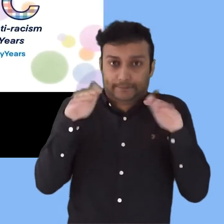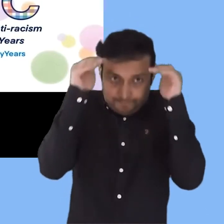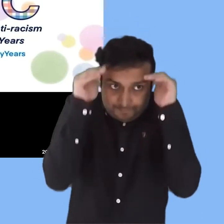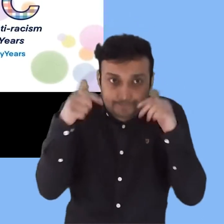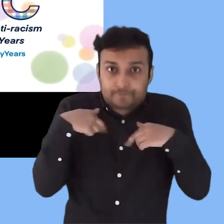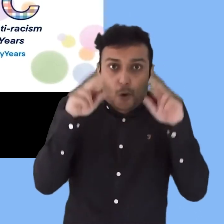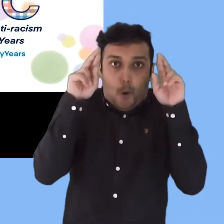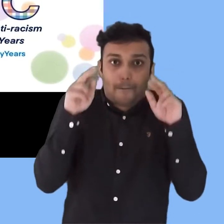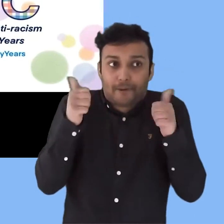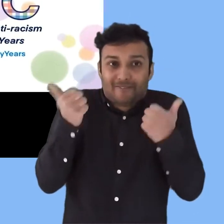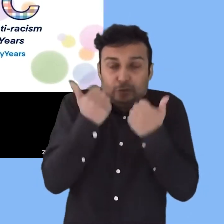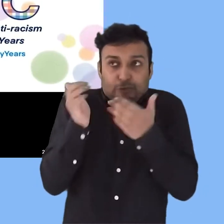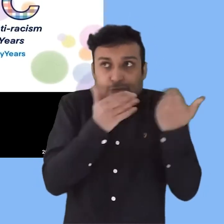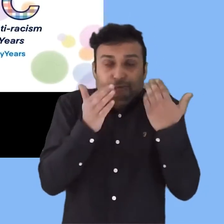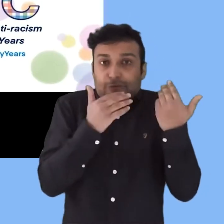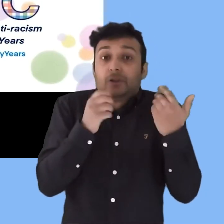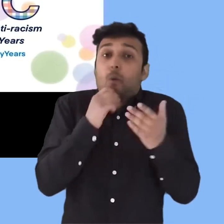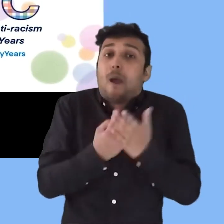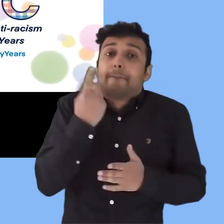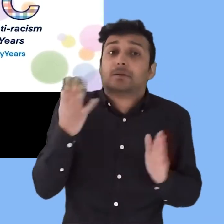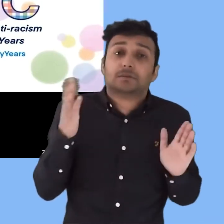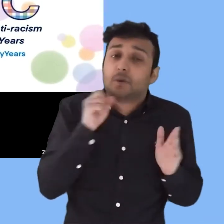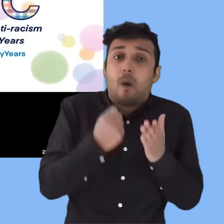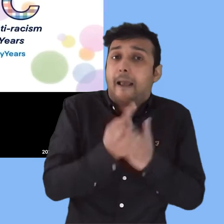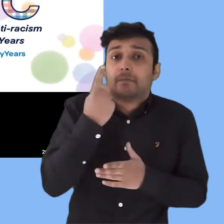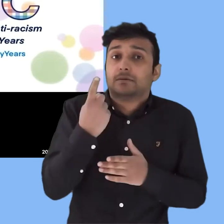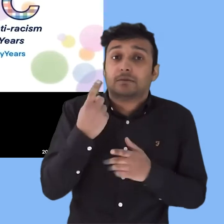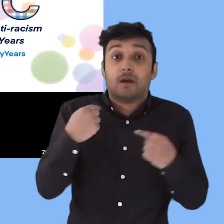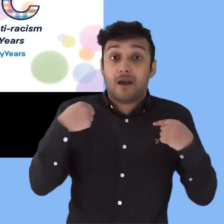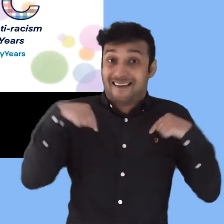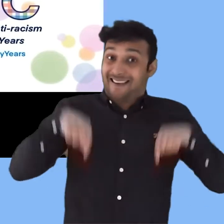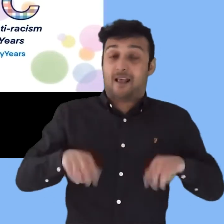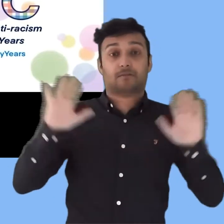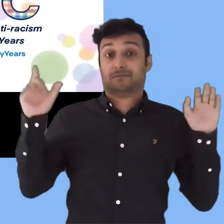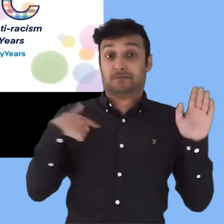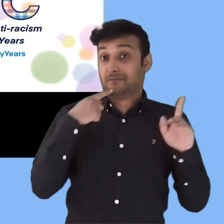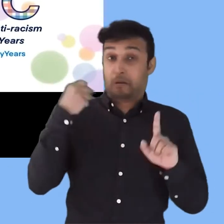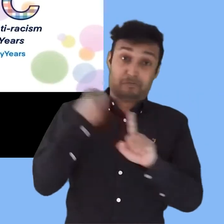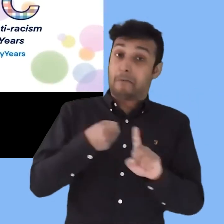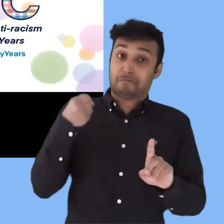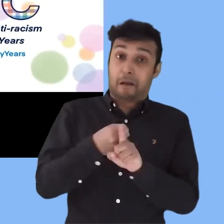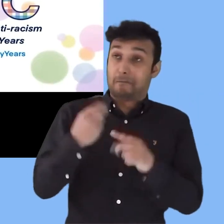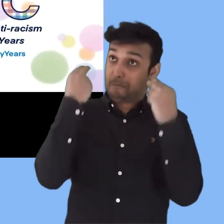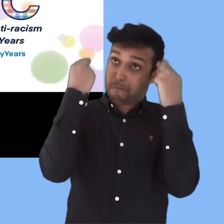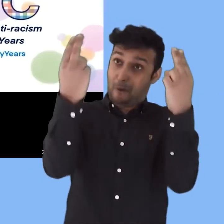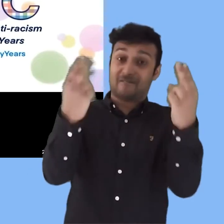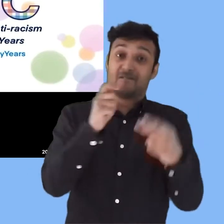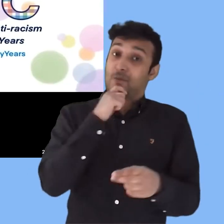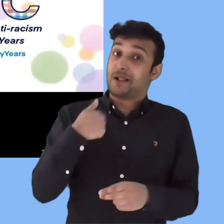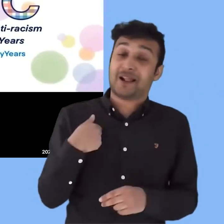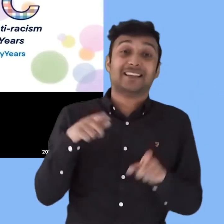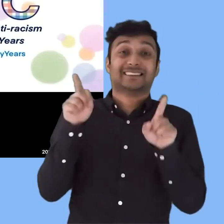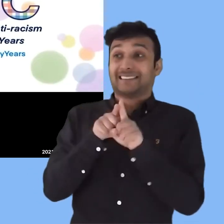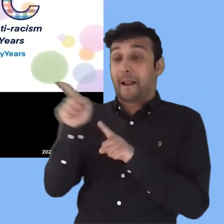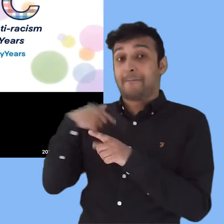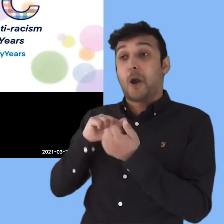whilst I am in the sector, or my colleagues at Tapestry, FSF, or of course my colleagues